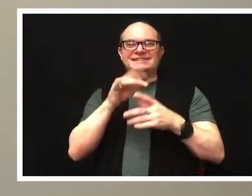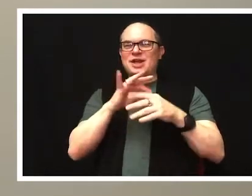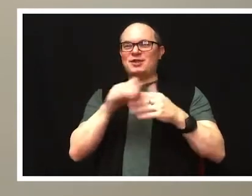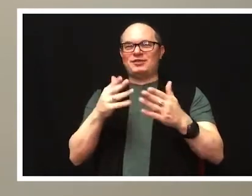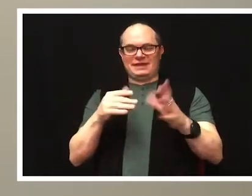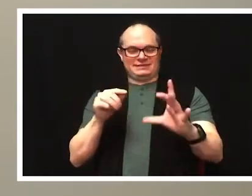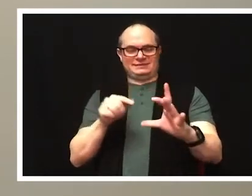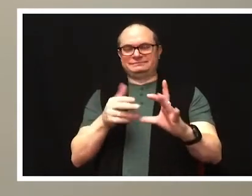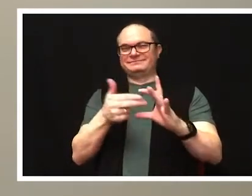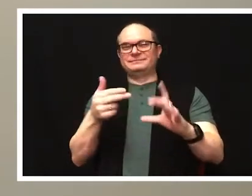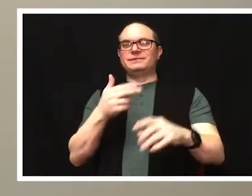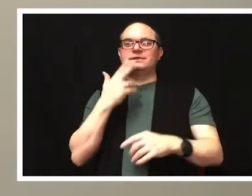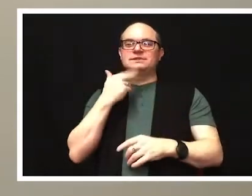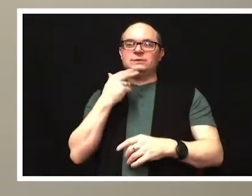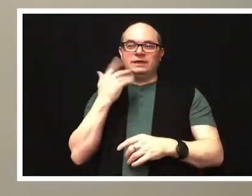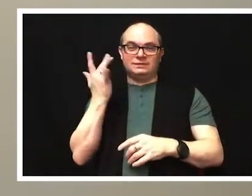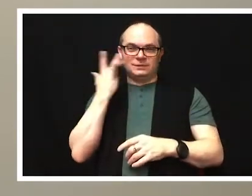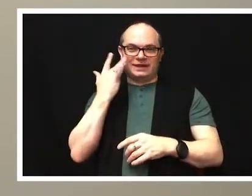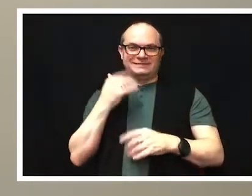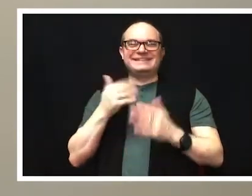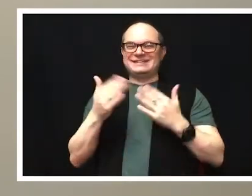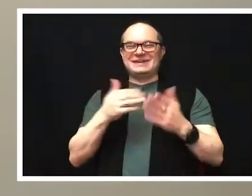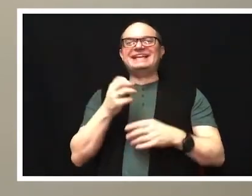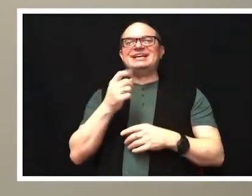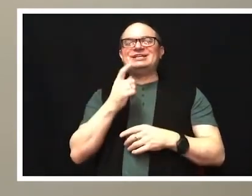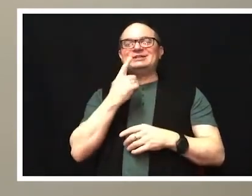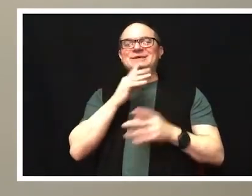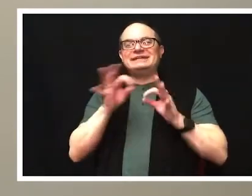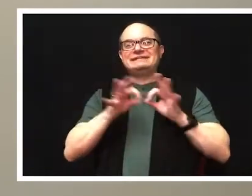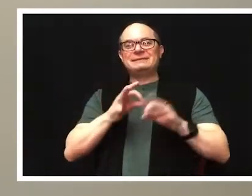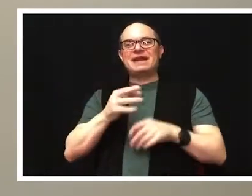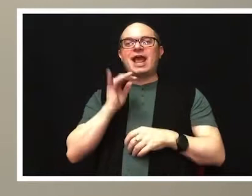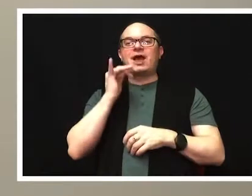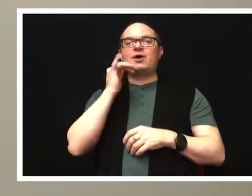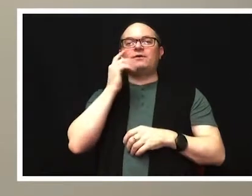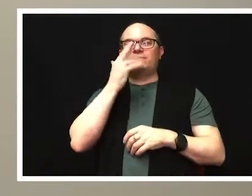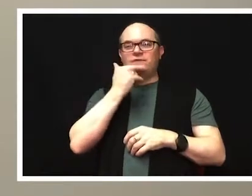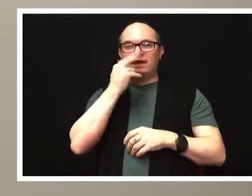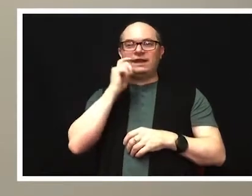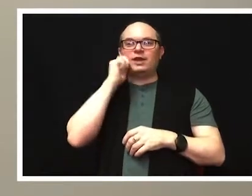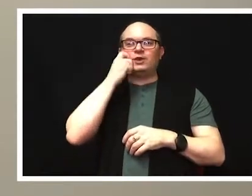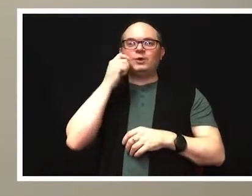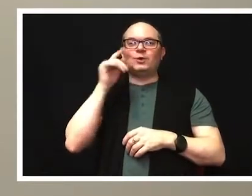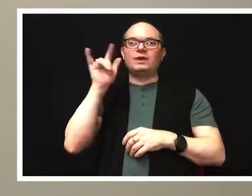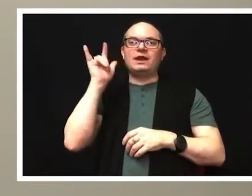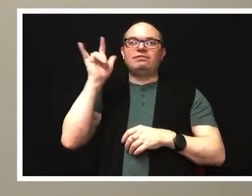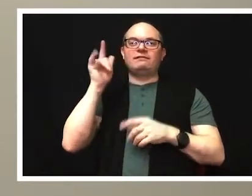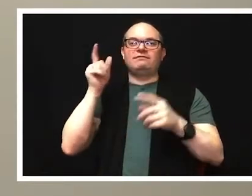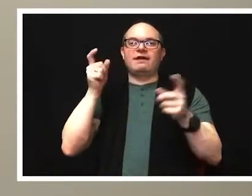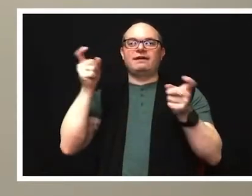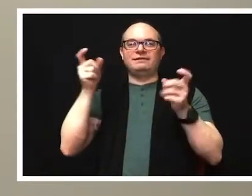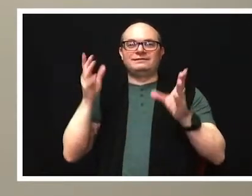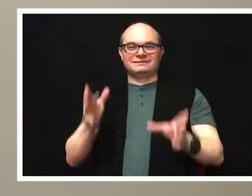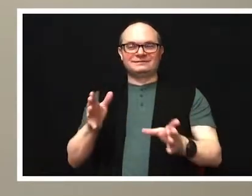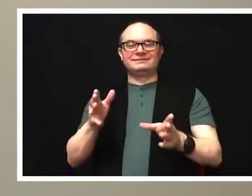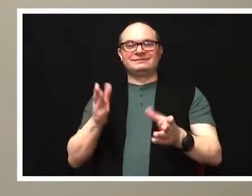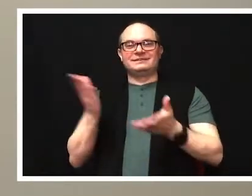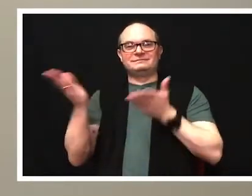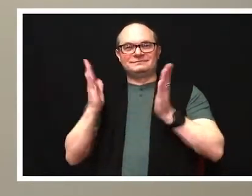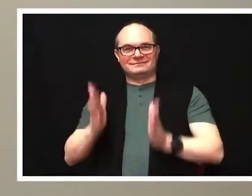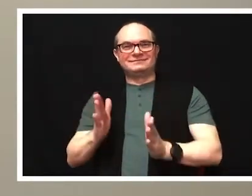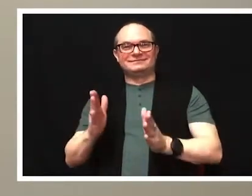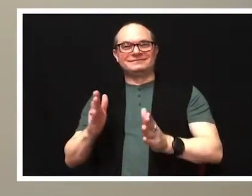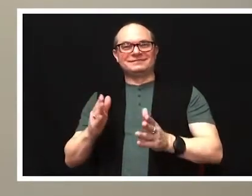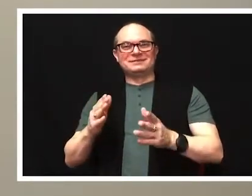of us. How sweet, right? She would also tell me how cool and funny the flight attendants were and how good they treated her when she was